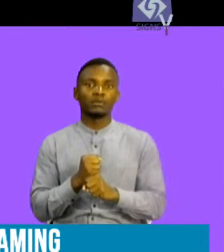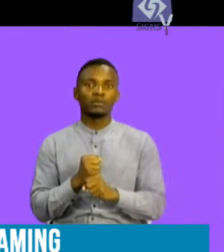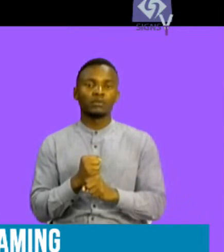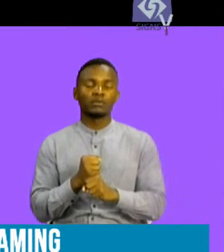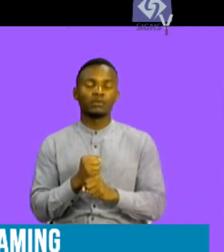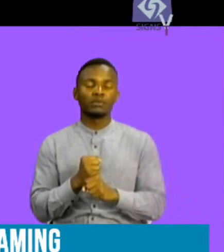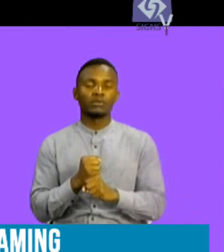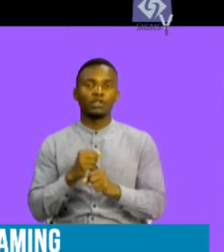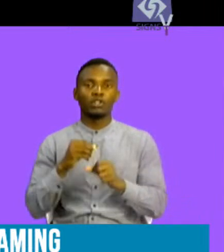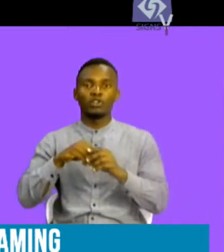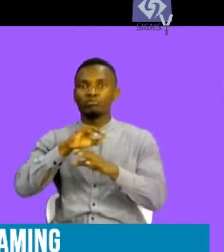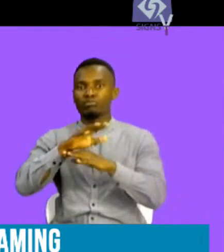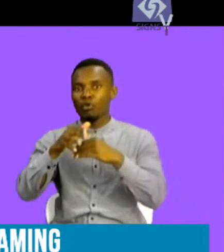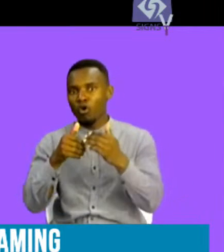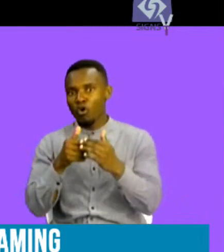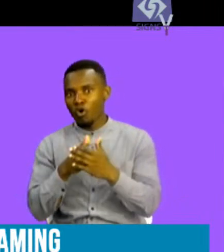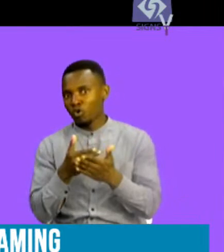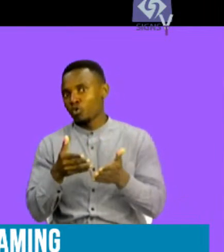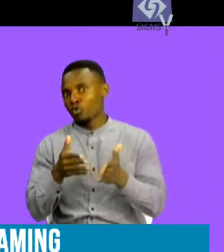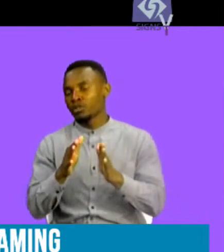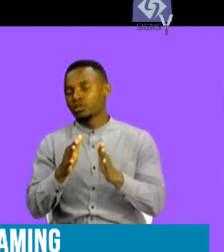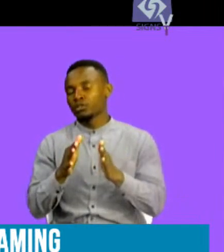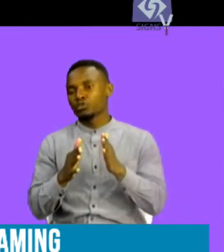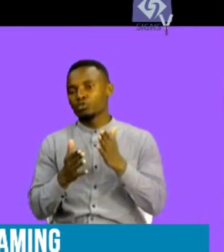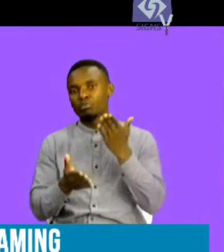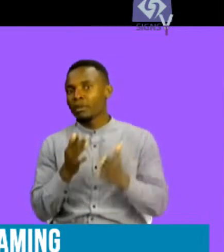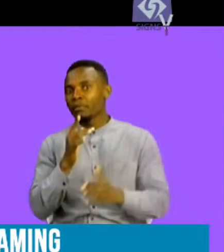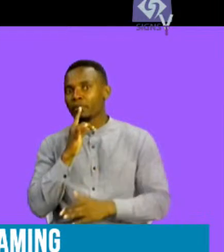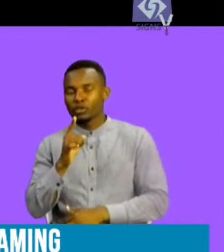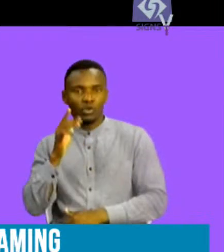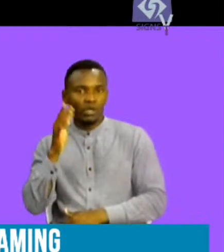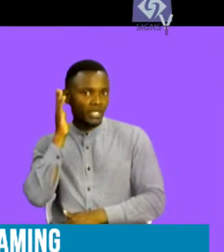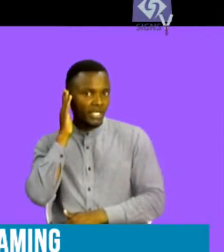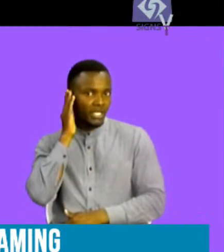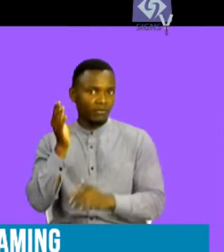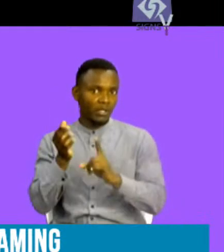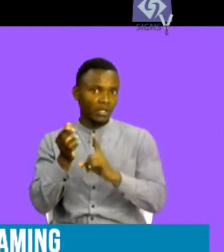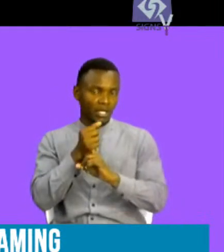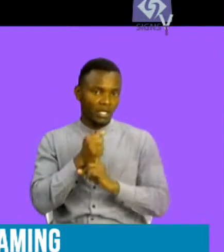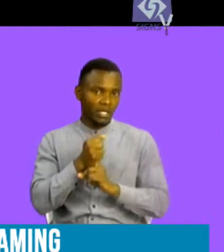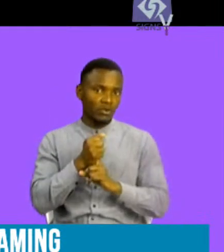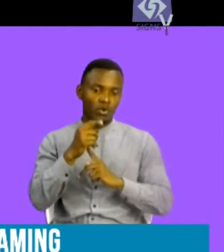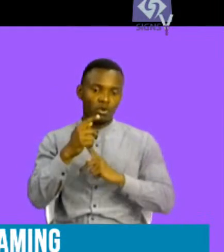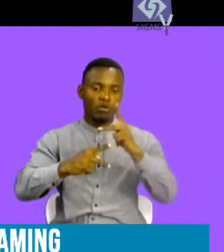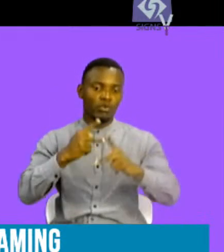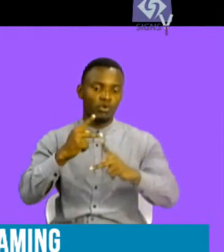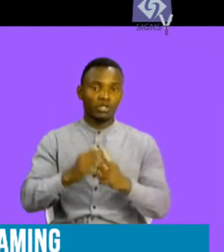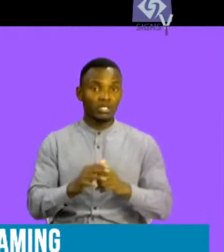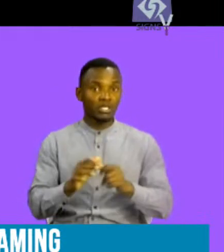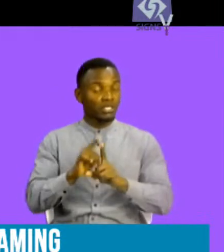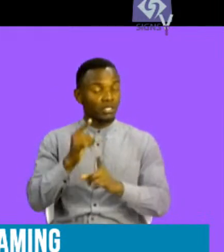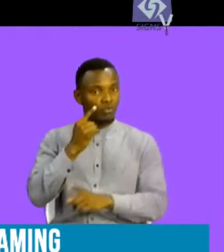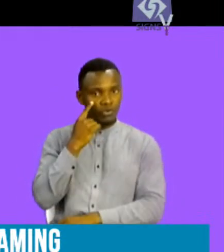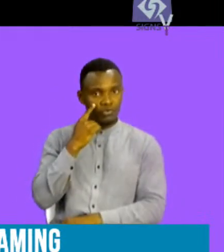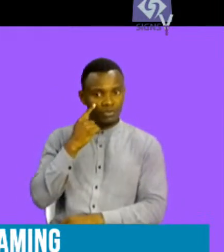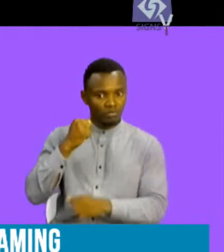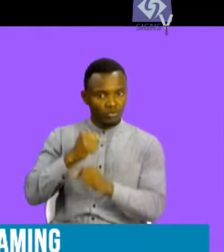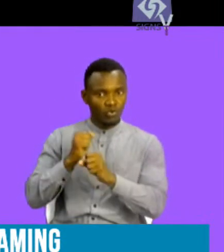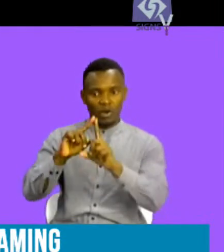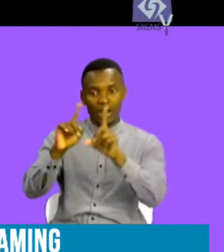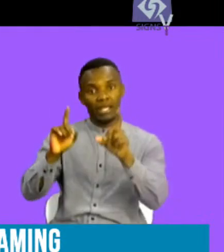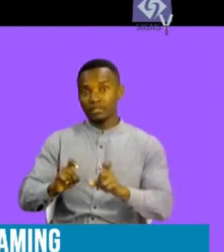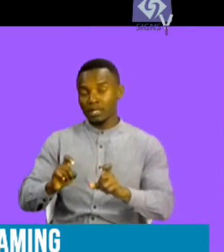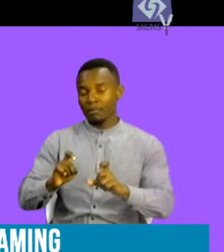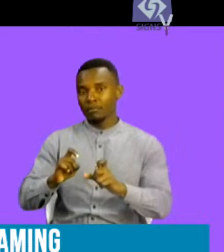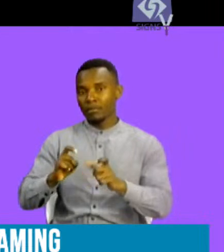hearing impairment person is getting something. And in fact, we have seen doing the exams and then they pass. Yeah. But we are pushing still